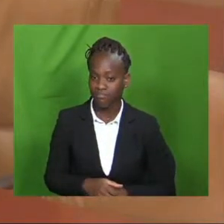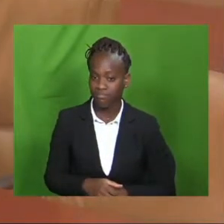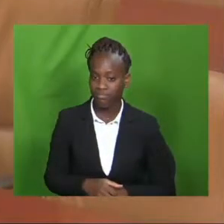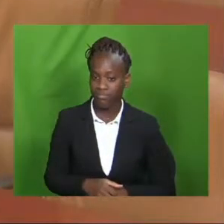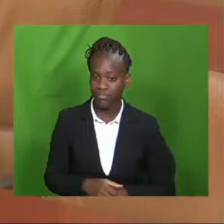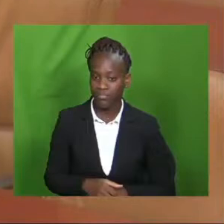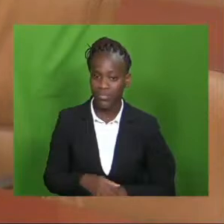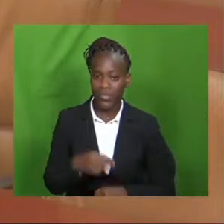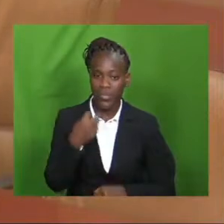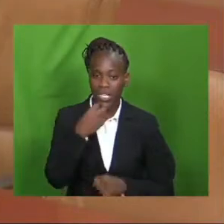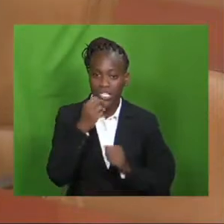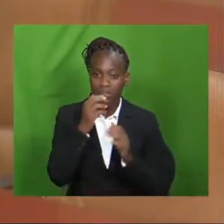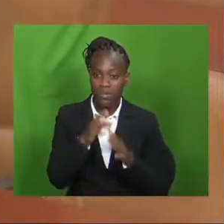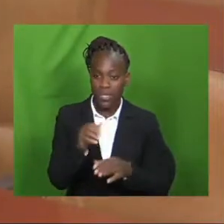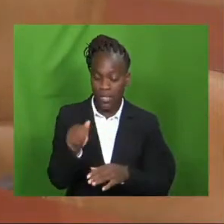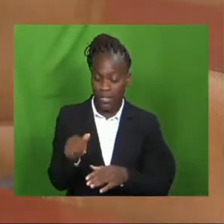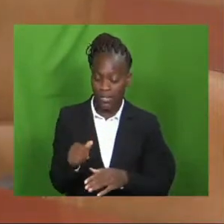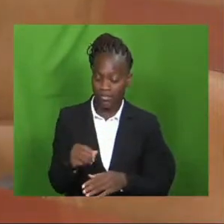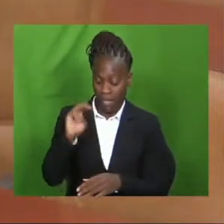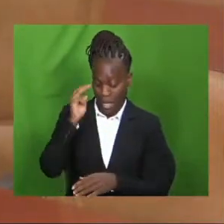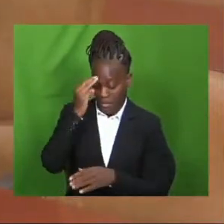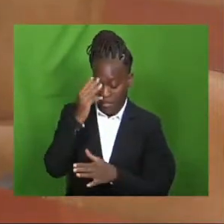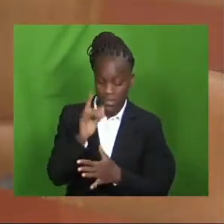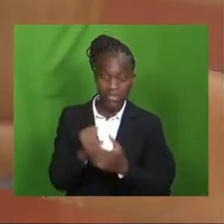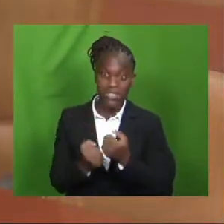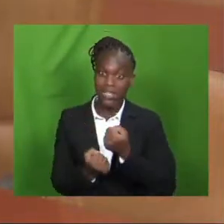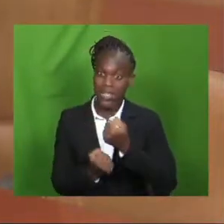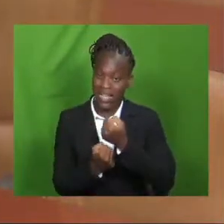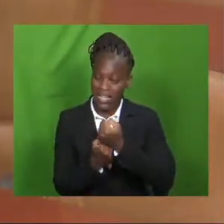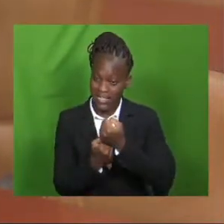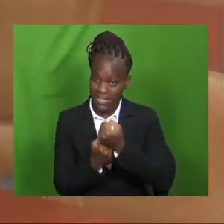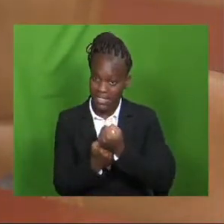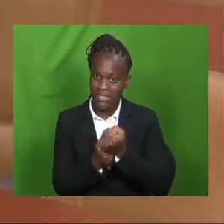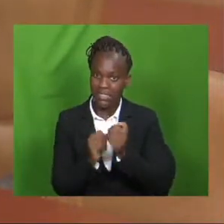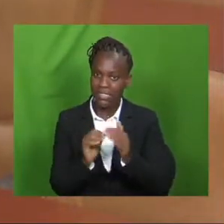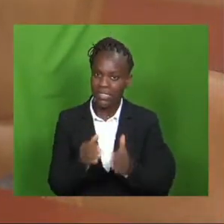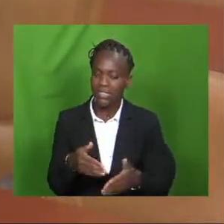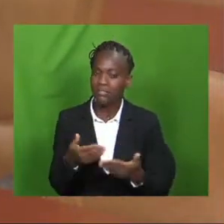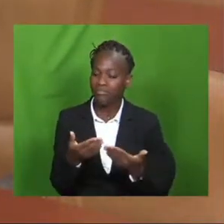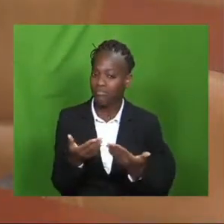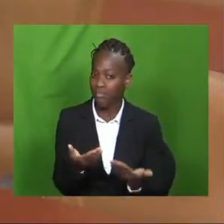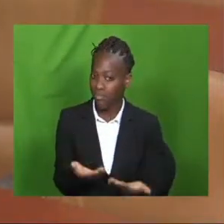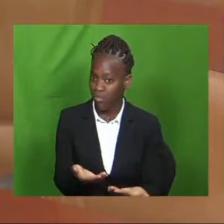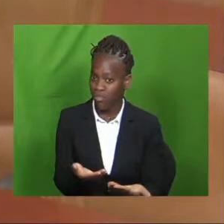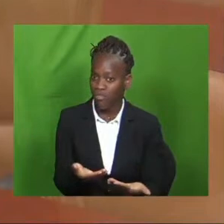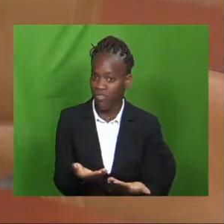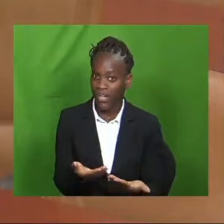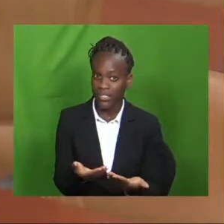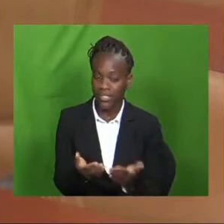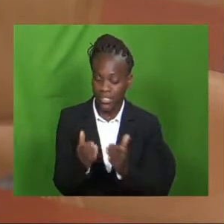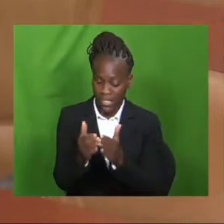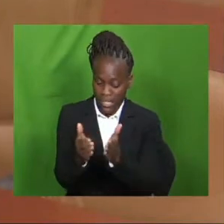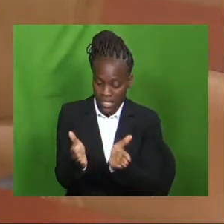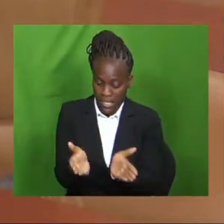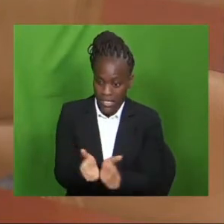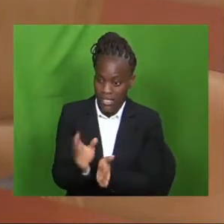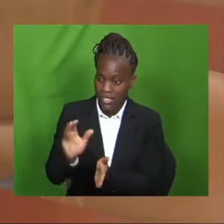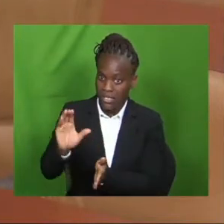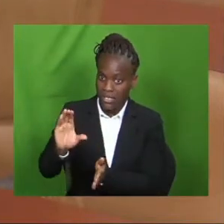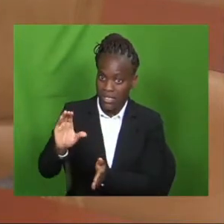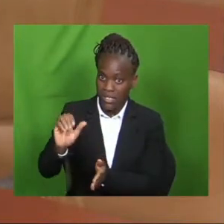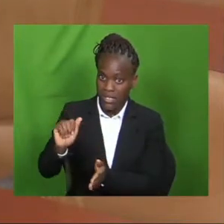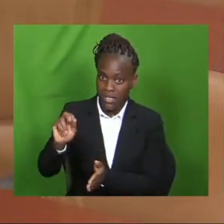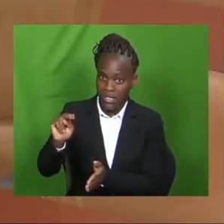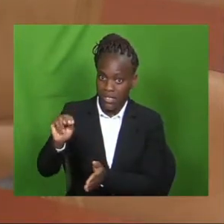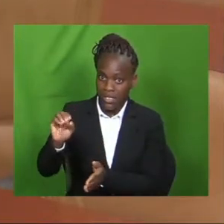will the Minister assist in providing a canoe service between these